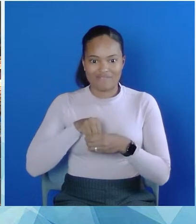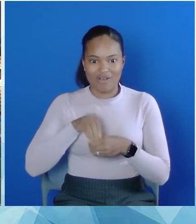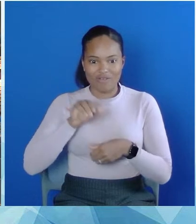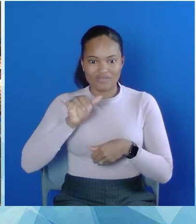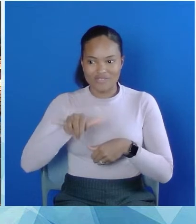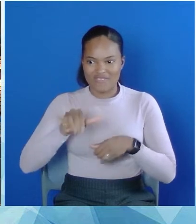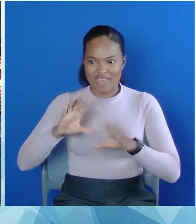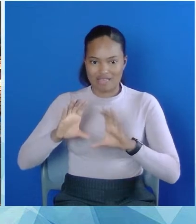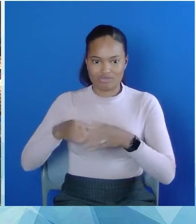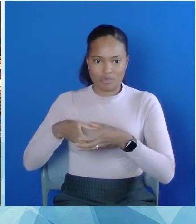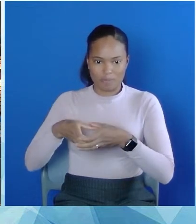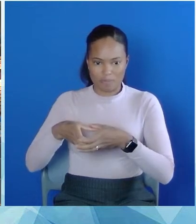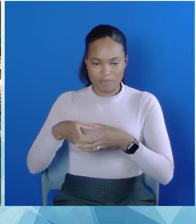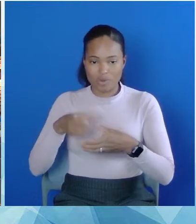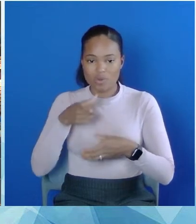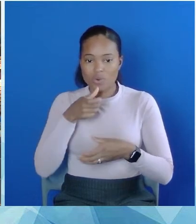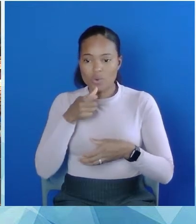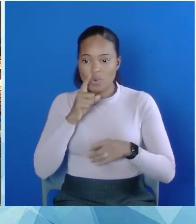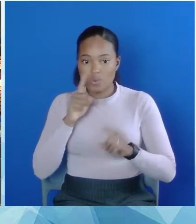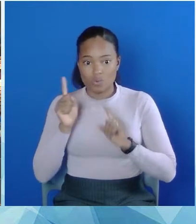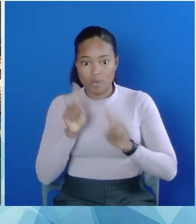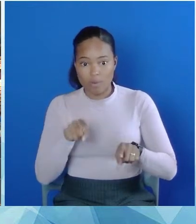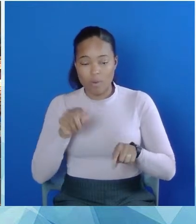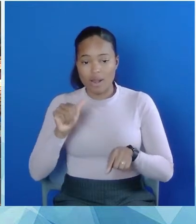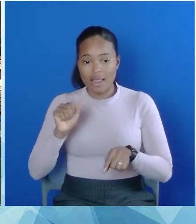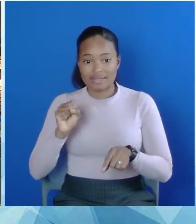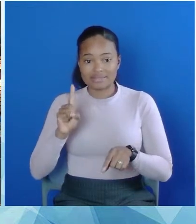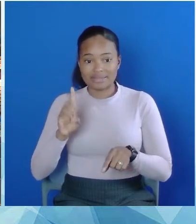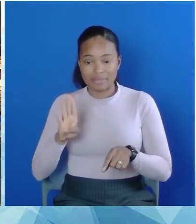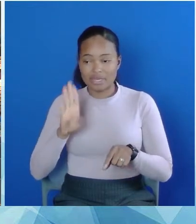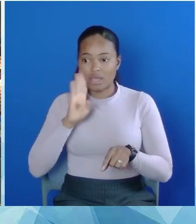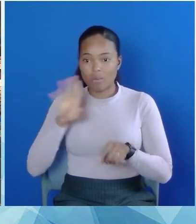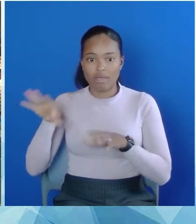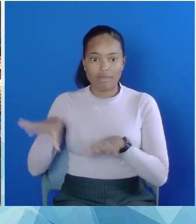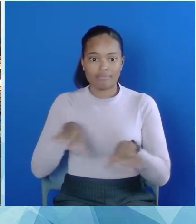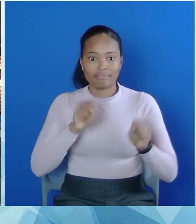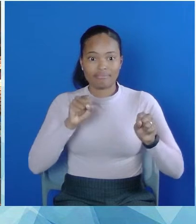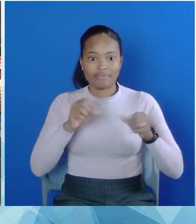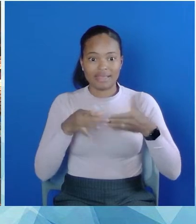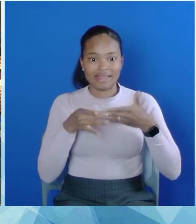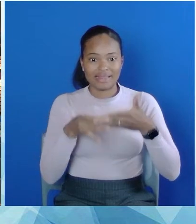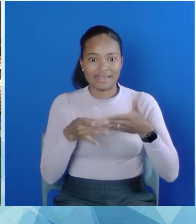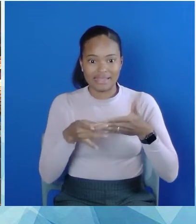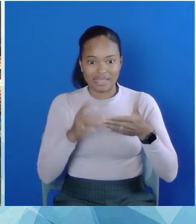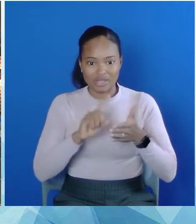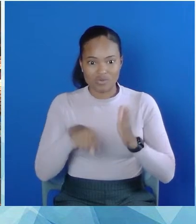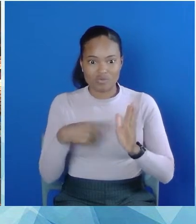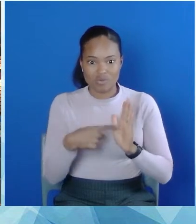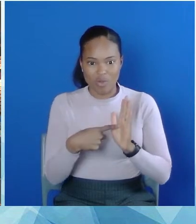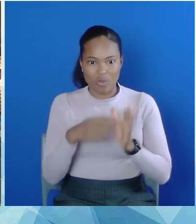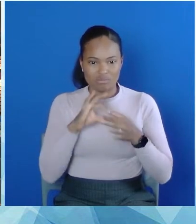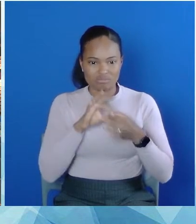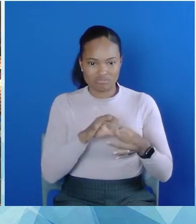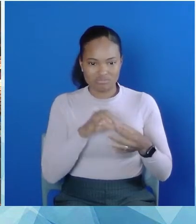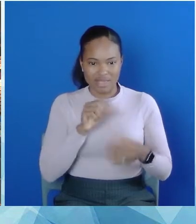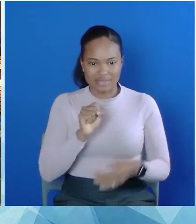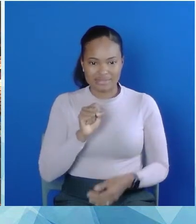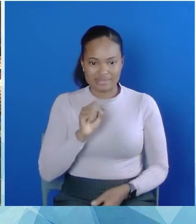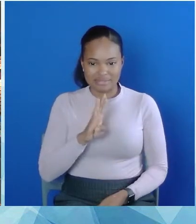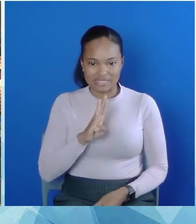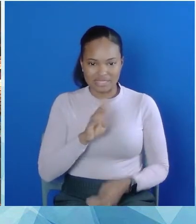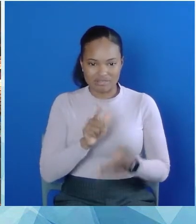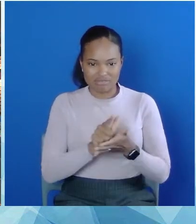that has reported that ASDB is going to be taking one of the lead roles in this field, which is